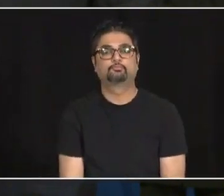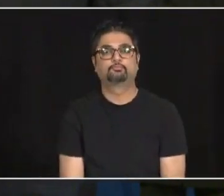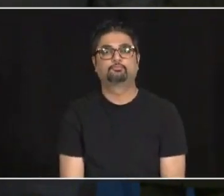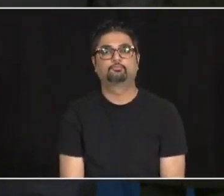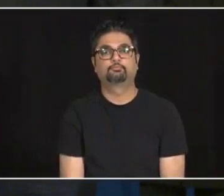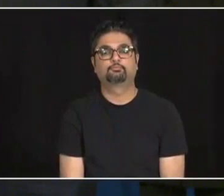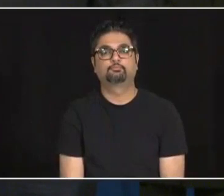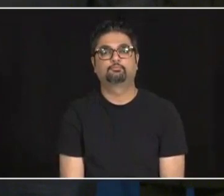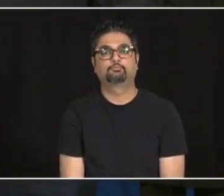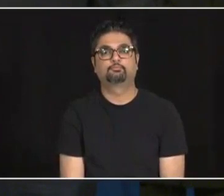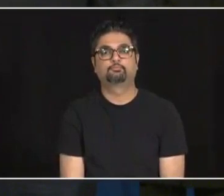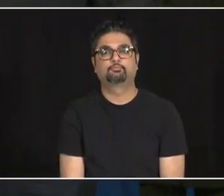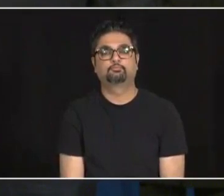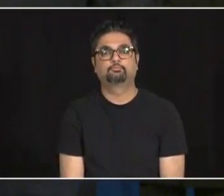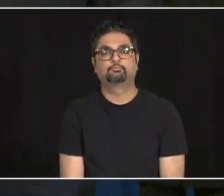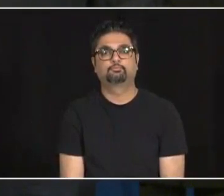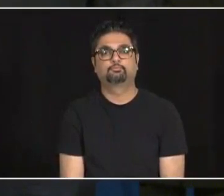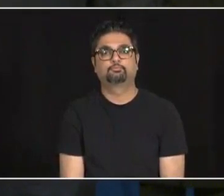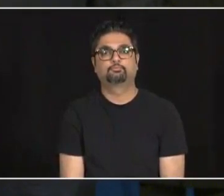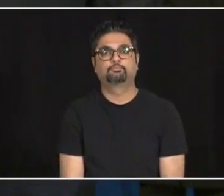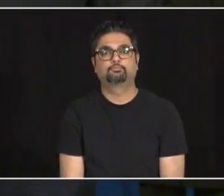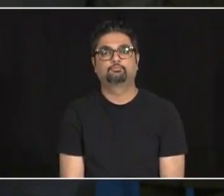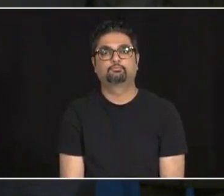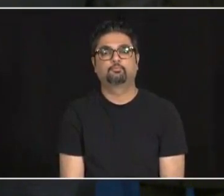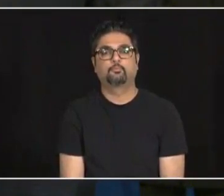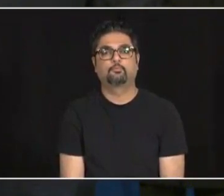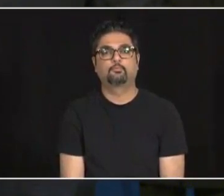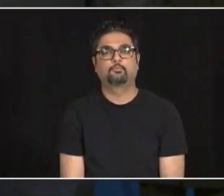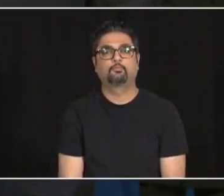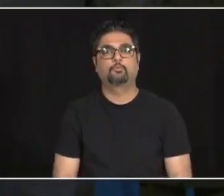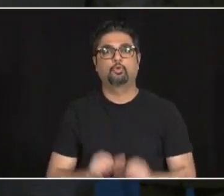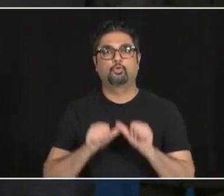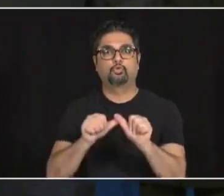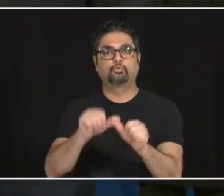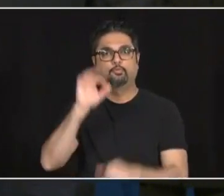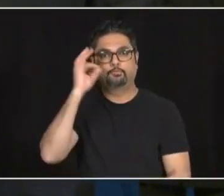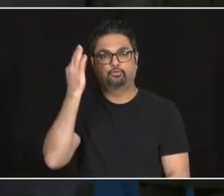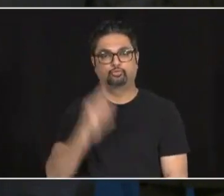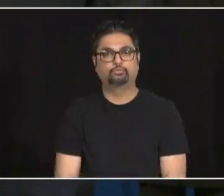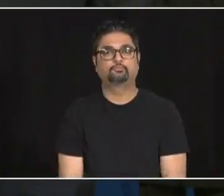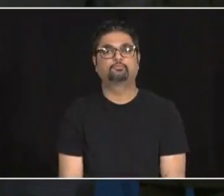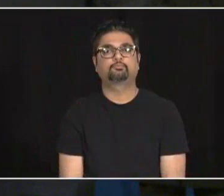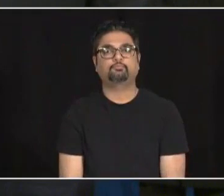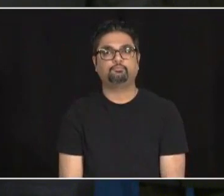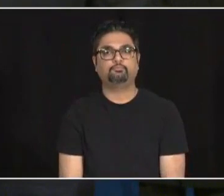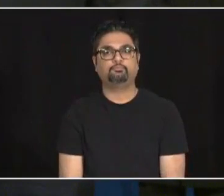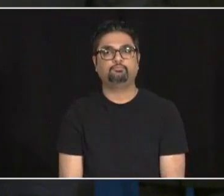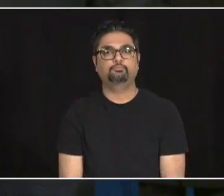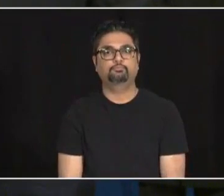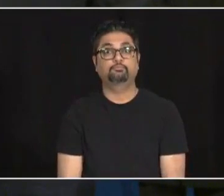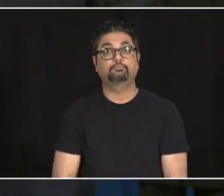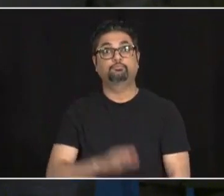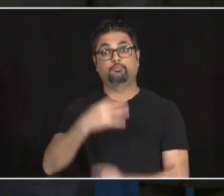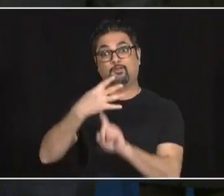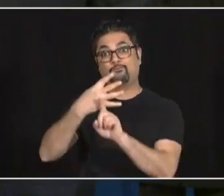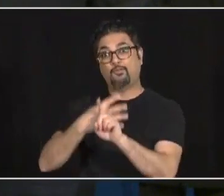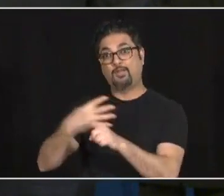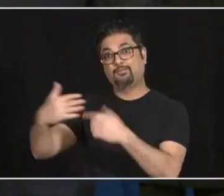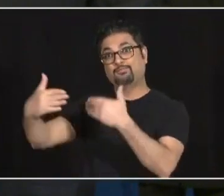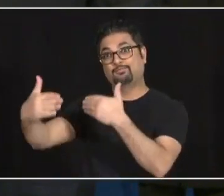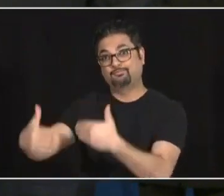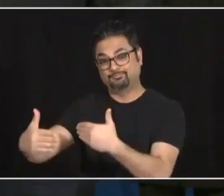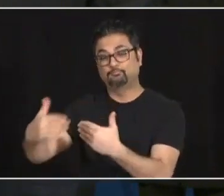importantes visant à lutter contre la pandémie. This time-limited, 4-month program reflects the